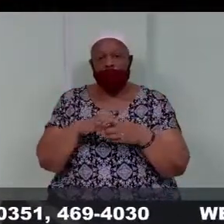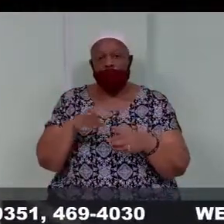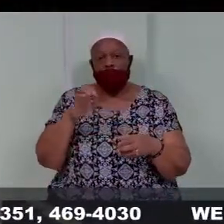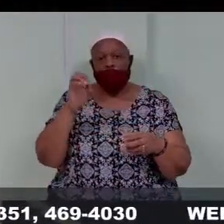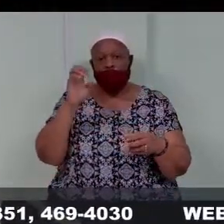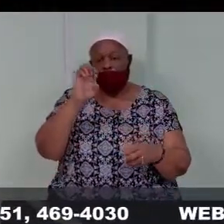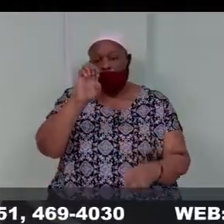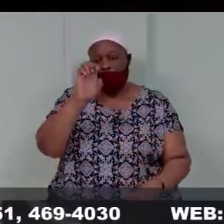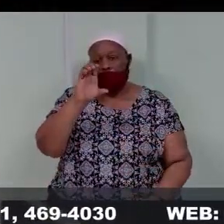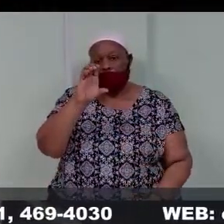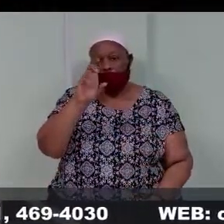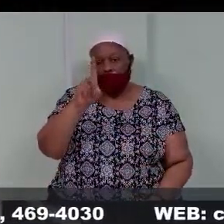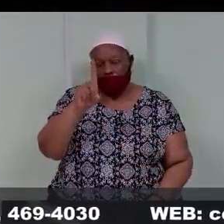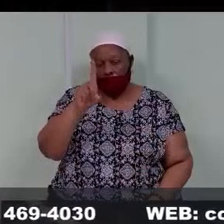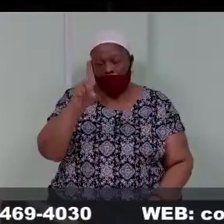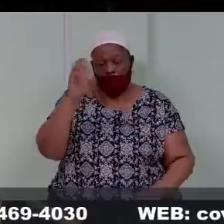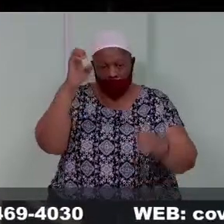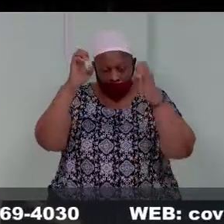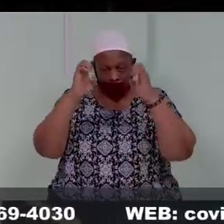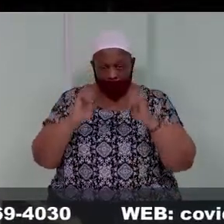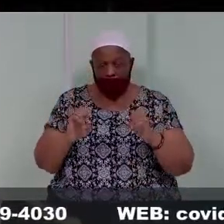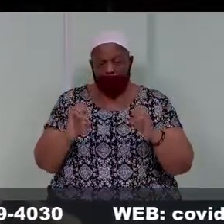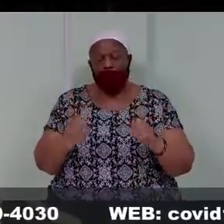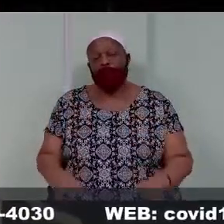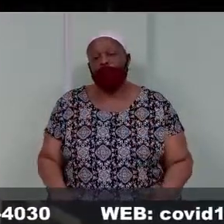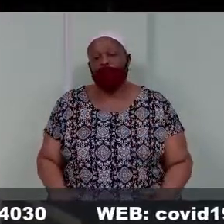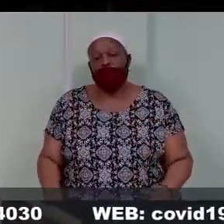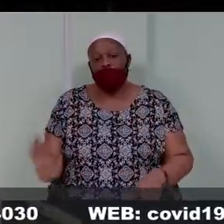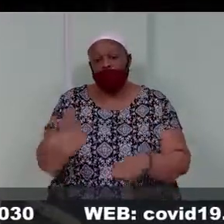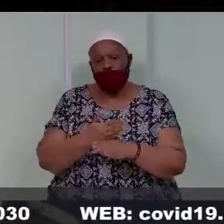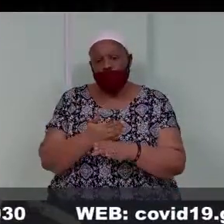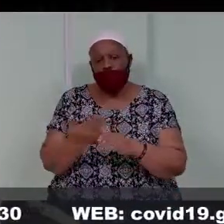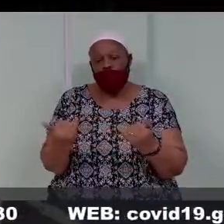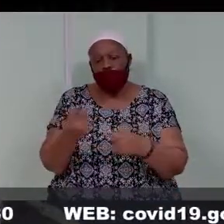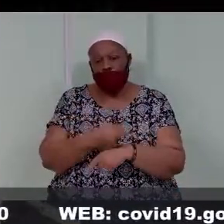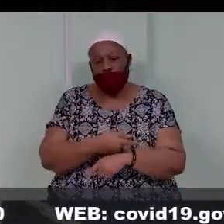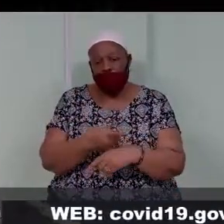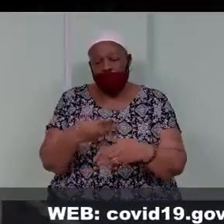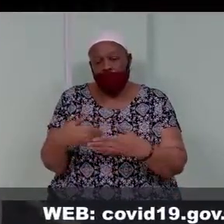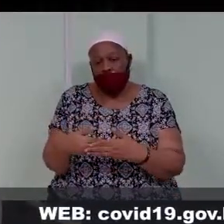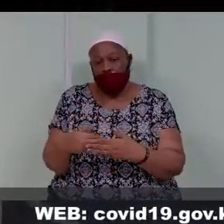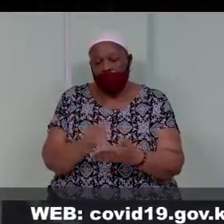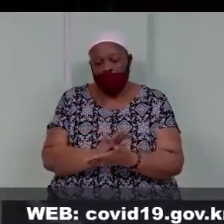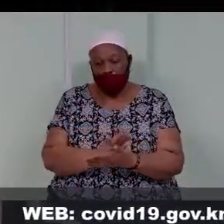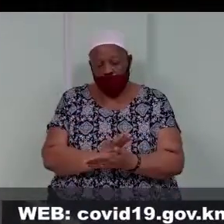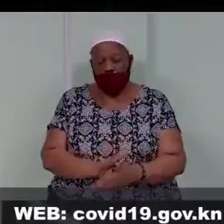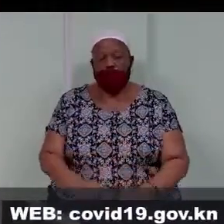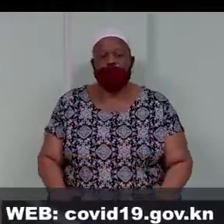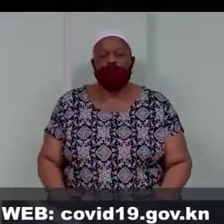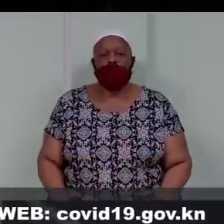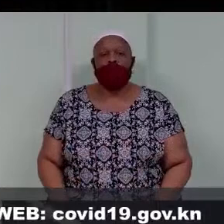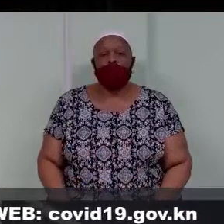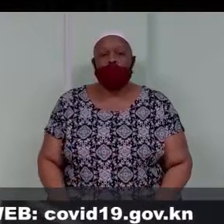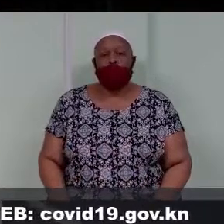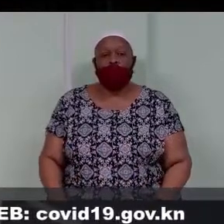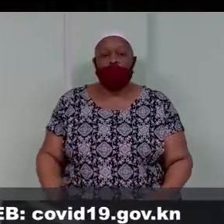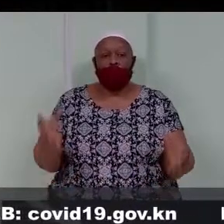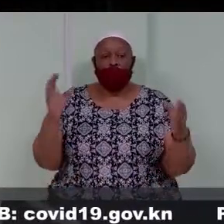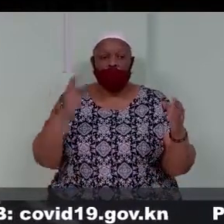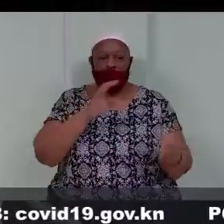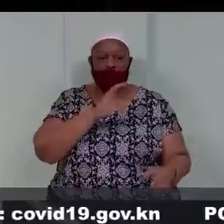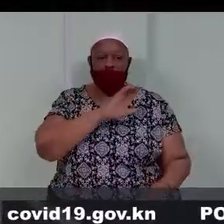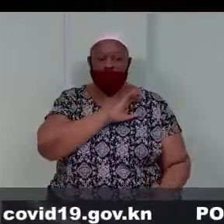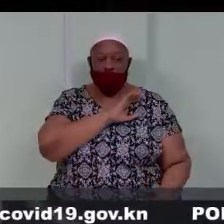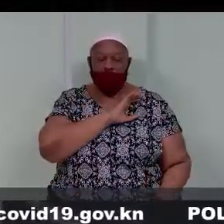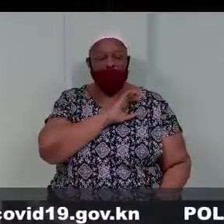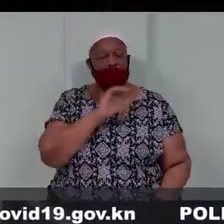Ms. Kimona Brown, who shared with us today, Superintendent Cromwell Henry, who is